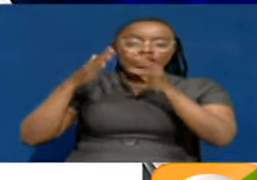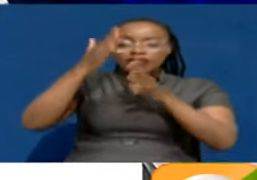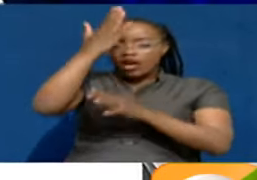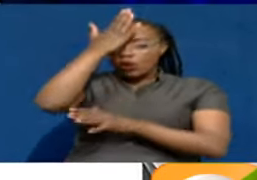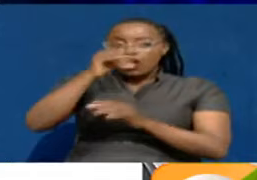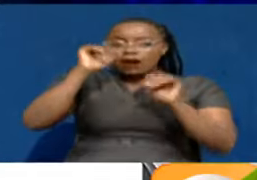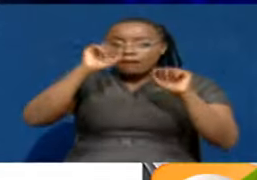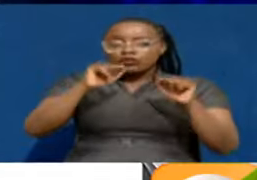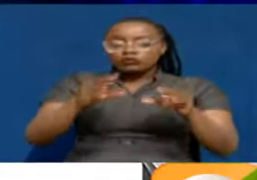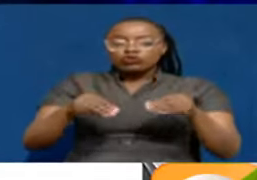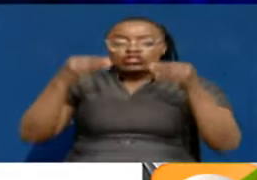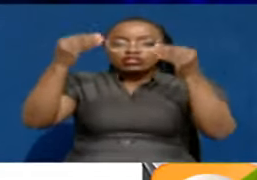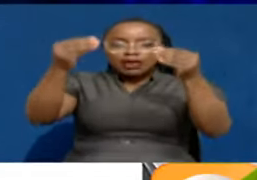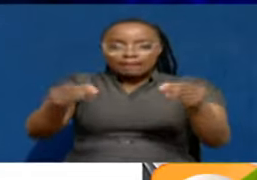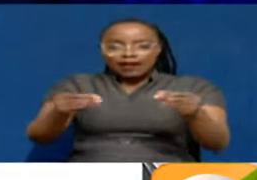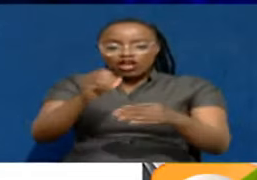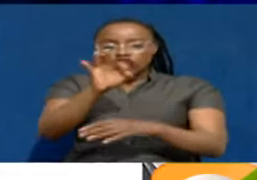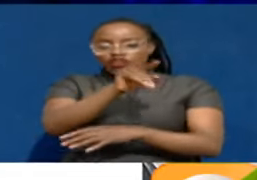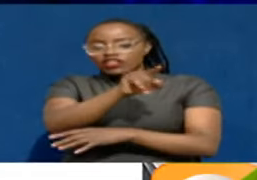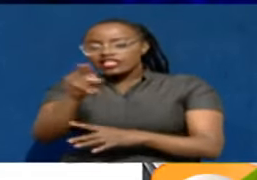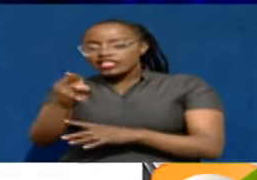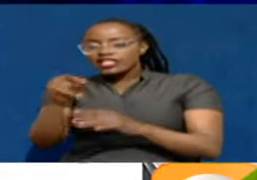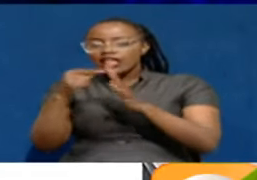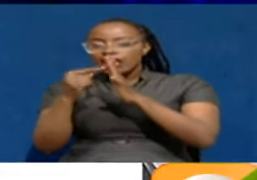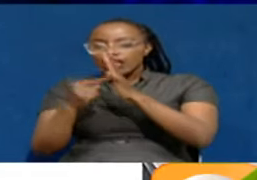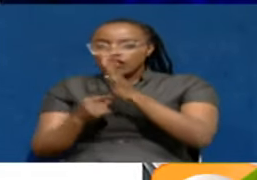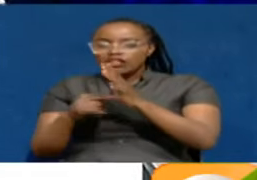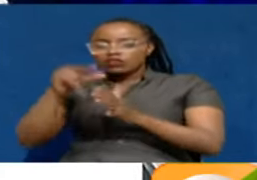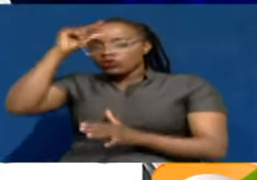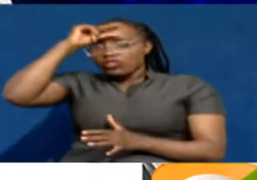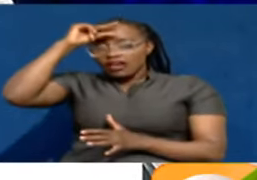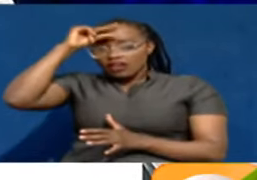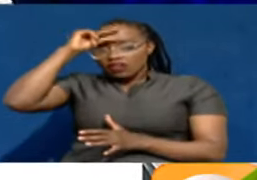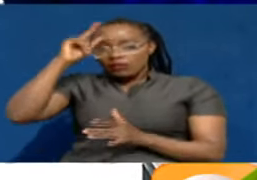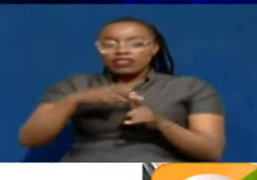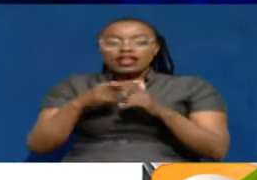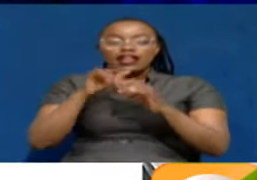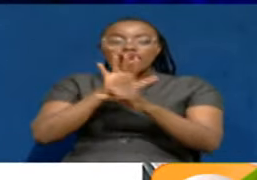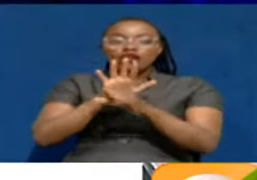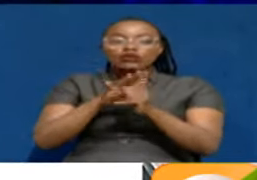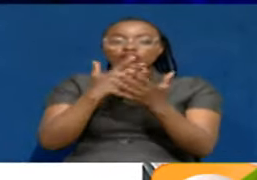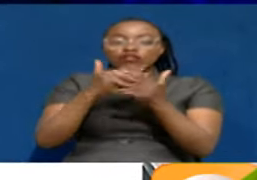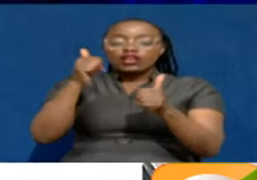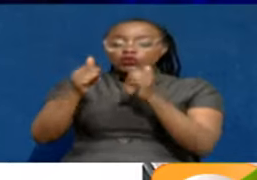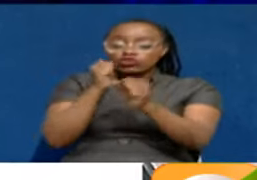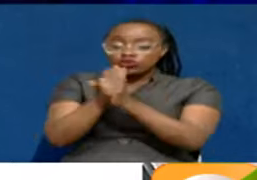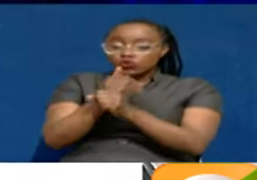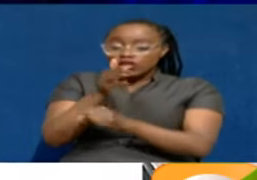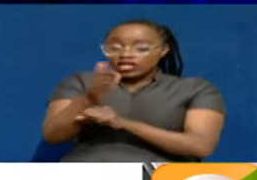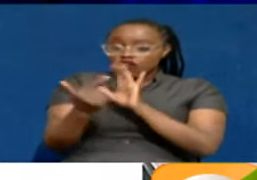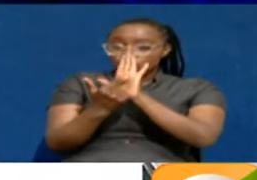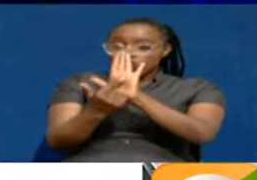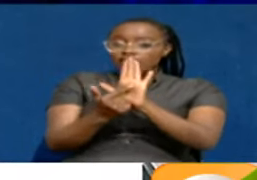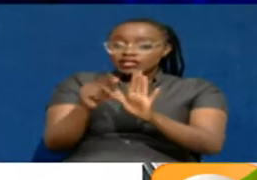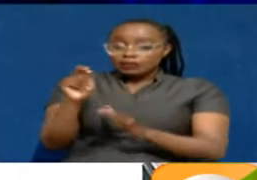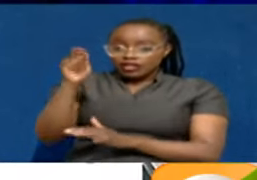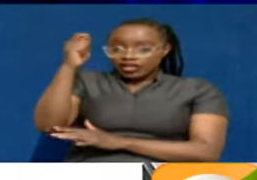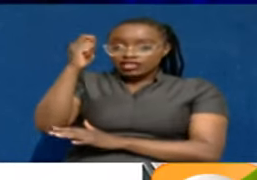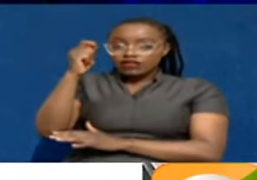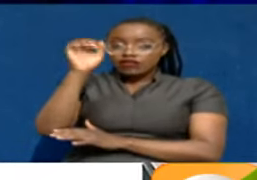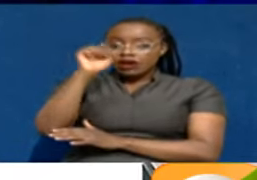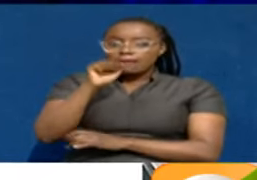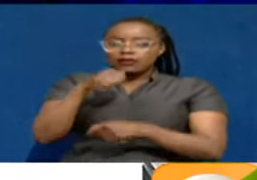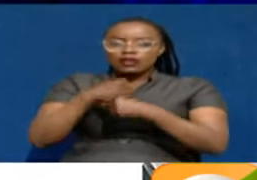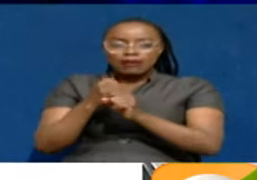that you are the supplier of this and that to government. Services, a lot of the things that we do here, for example, in Kenya,